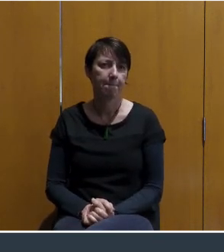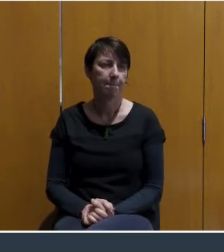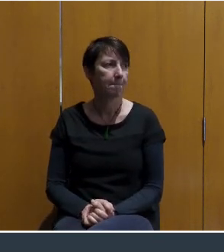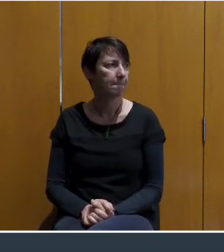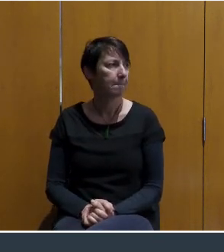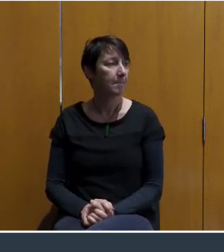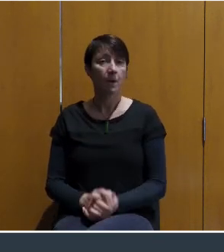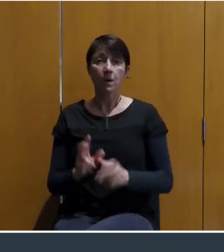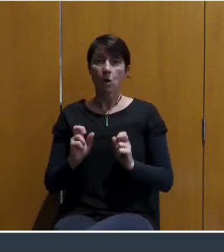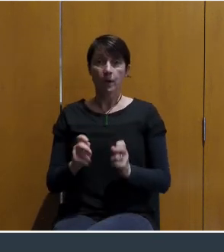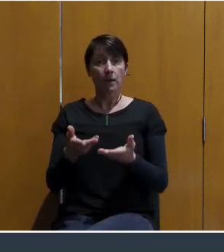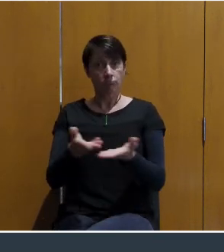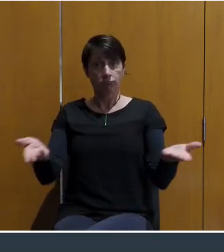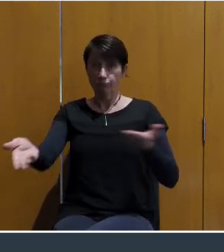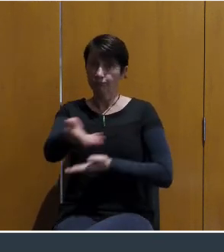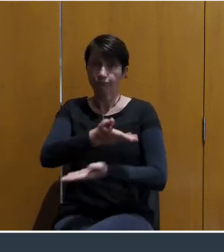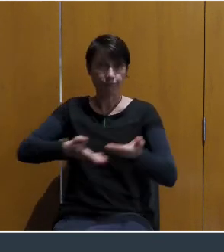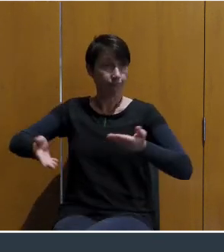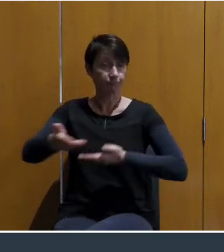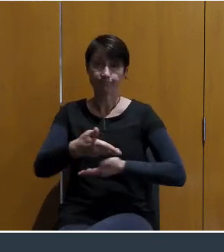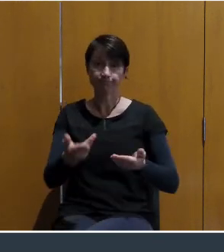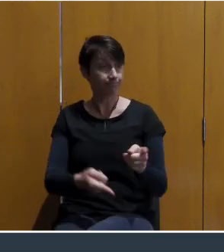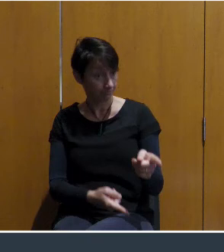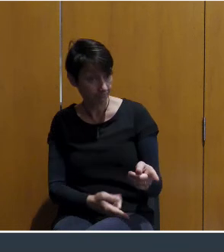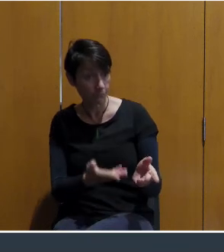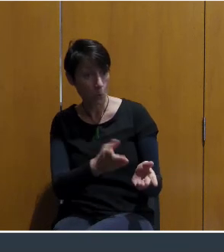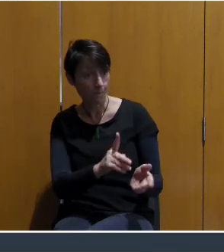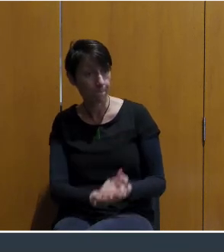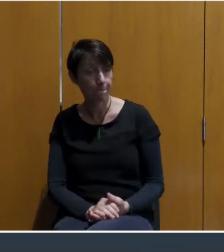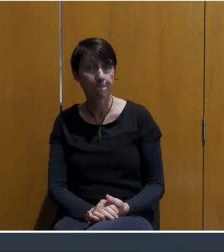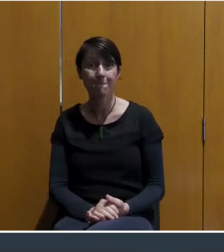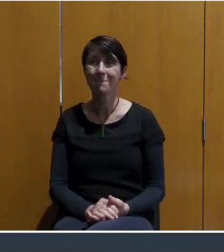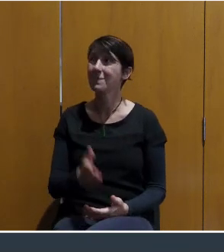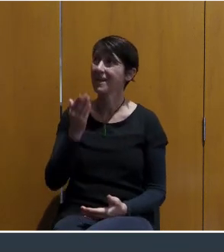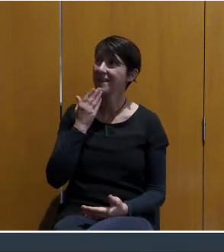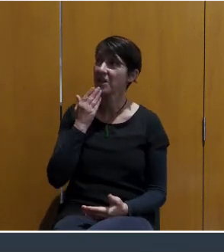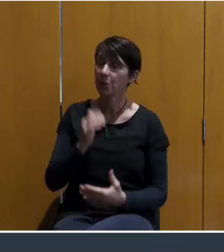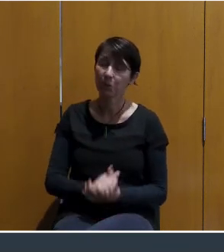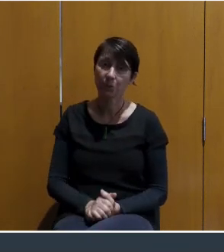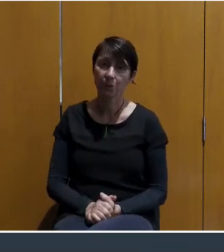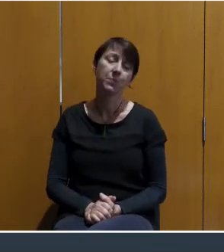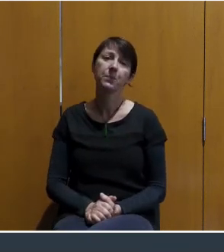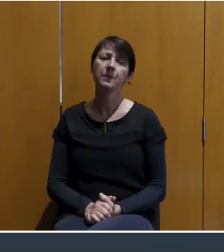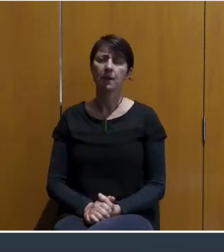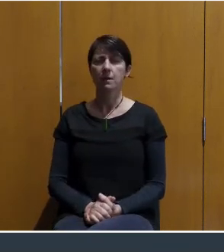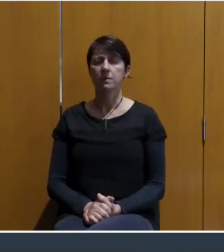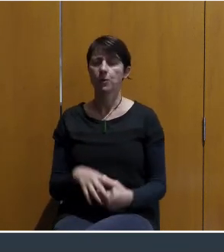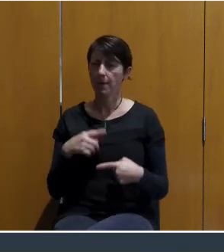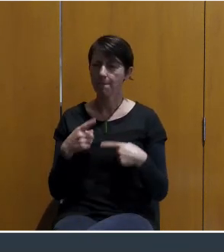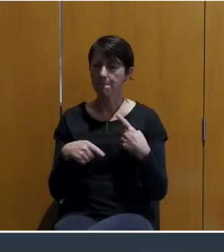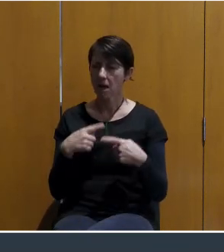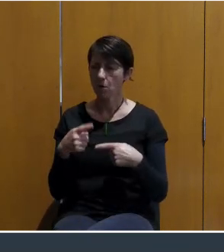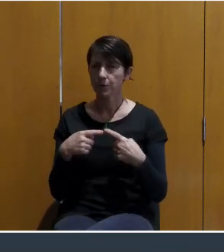So I'll open up for discussion with councillors. Councillor Crown. Thank you, Madam Mayor. So just in regards